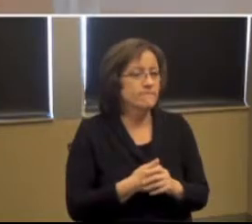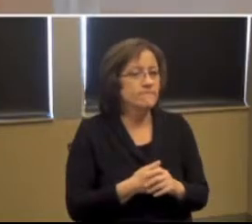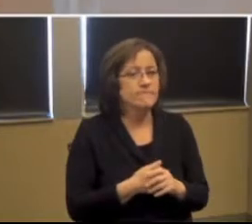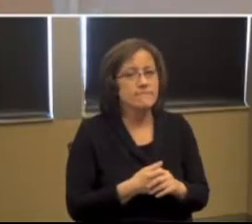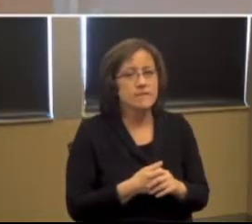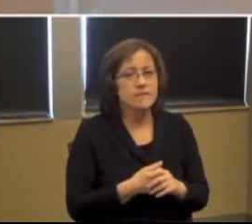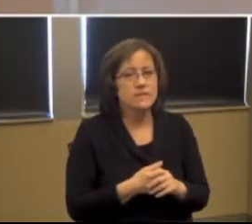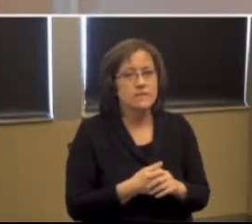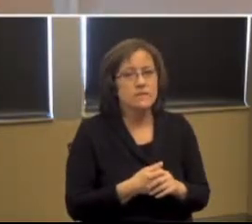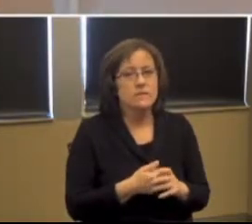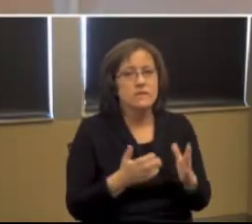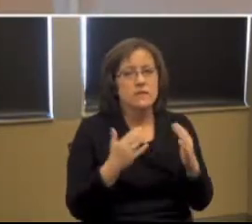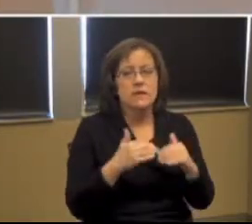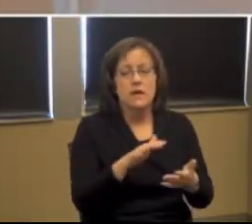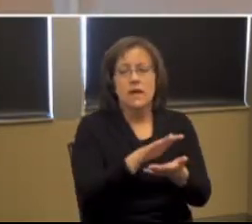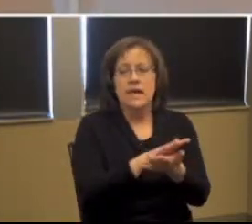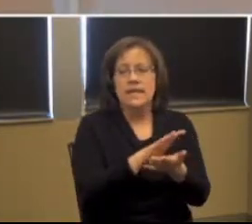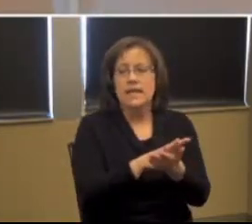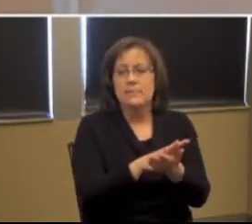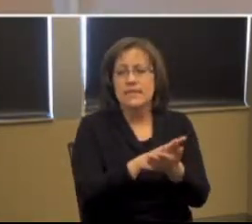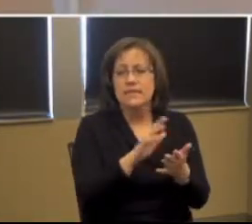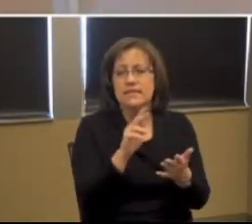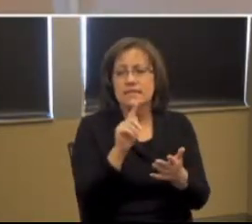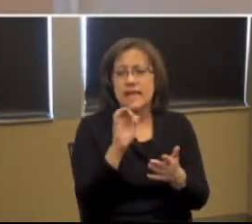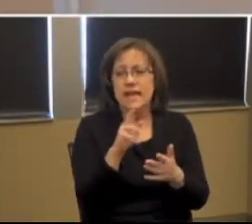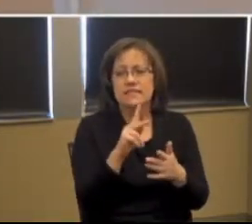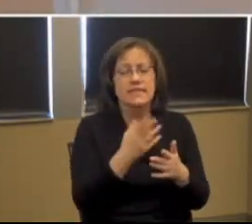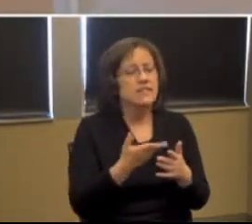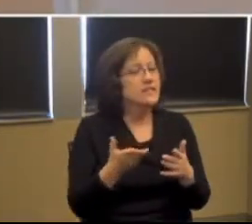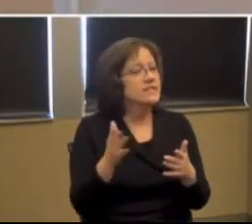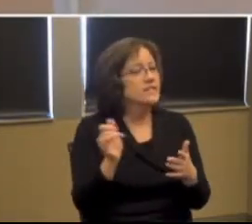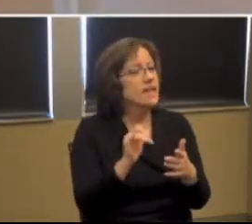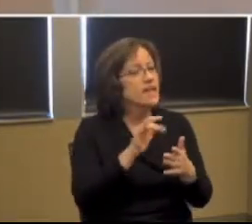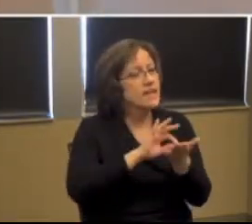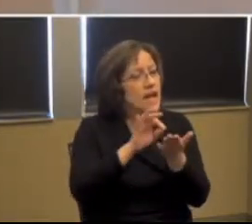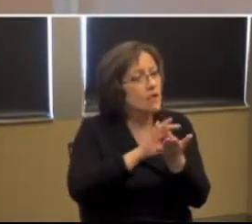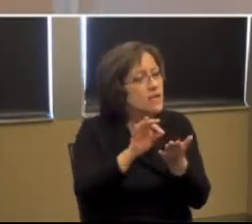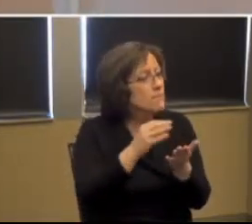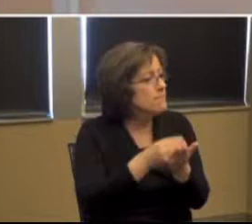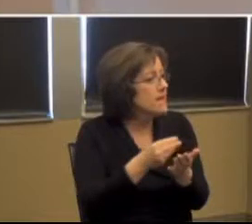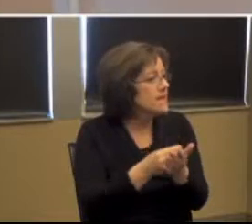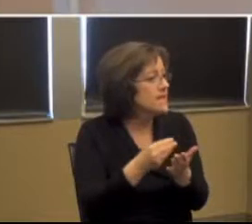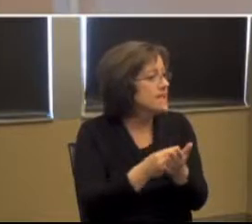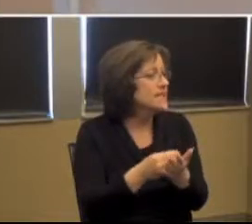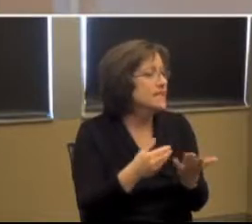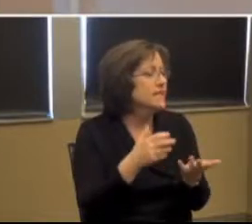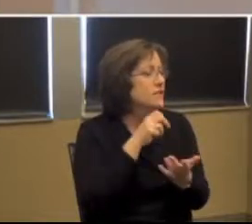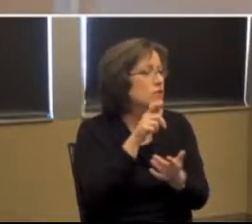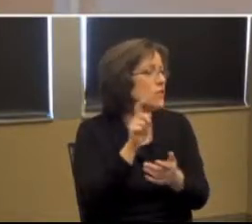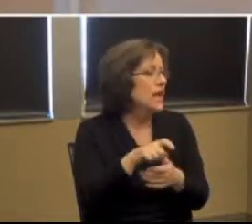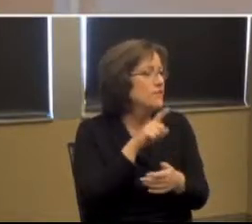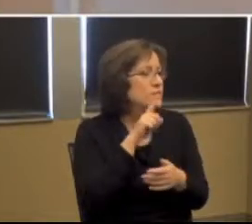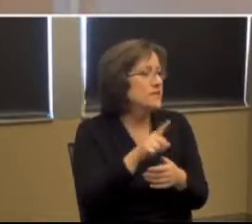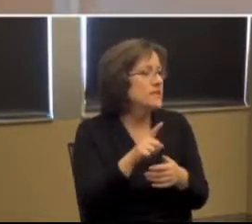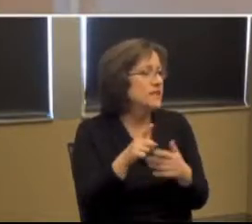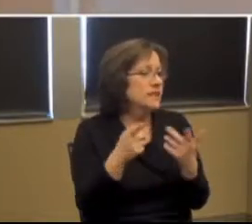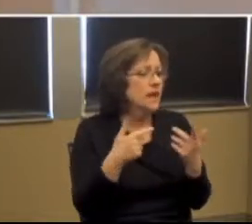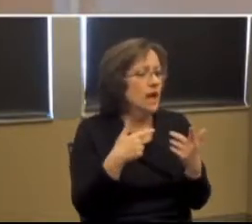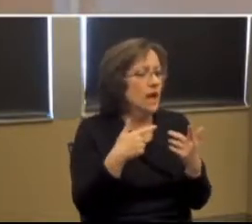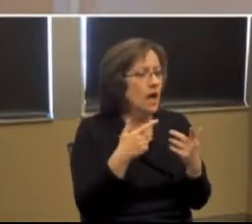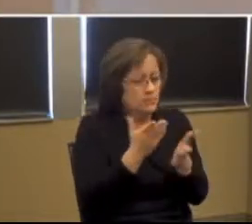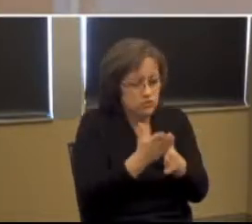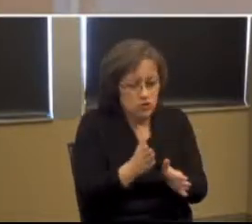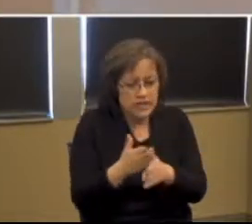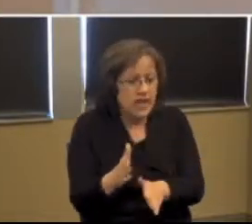And of course, academic tasks and things like counting money. You see, it doesn't have to be this I'm